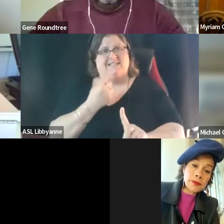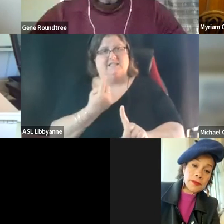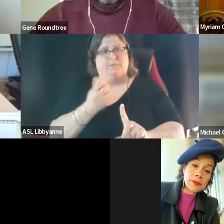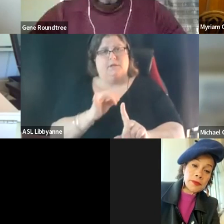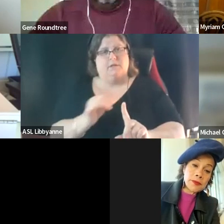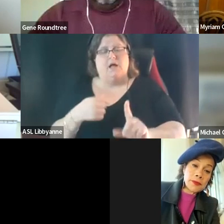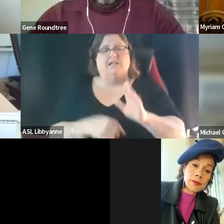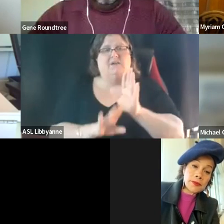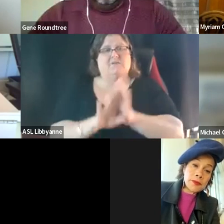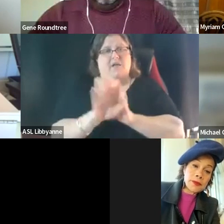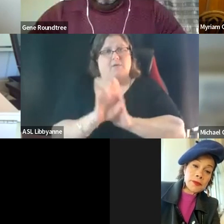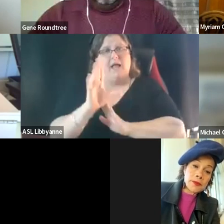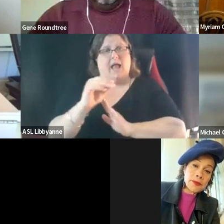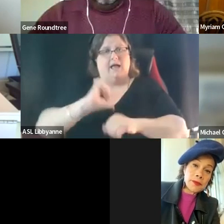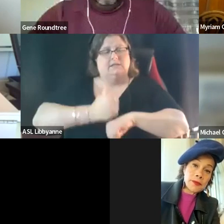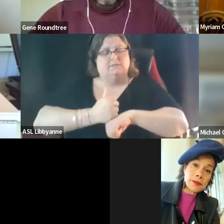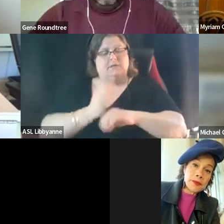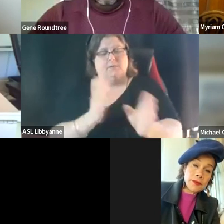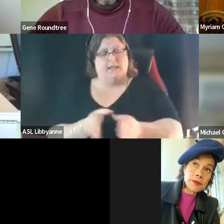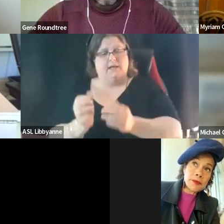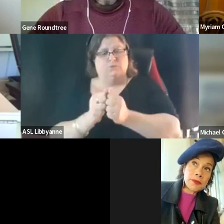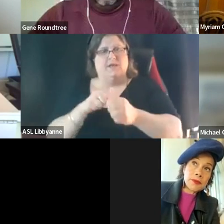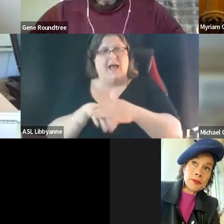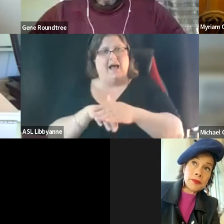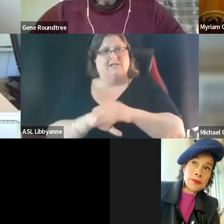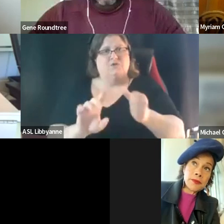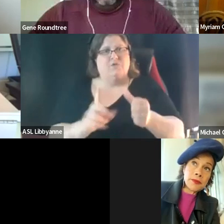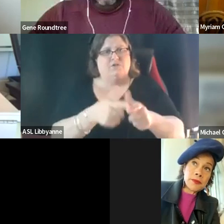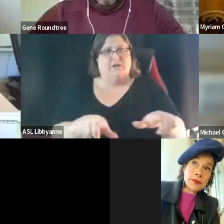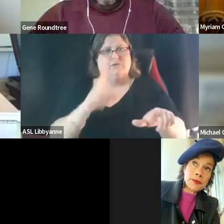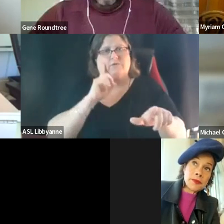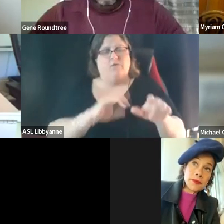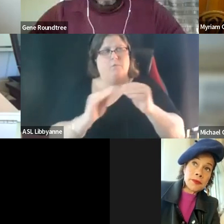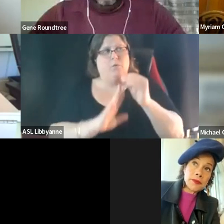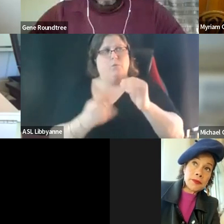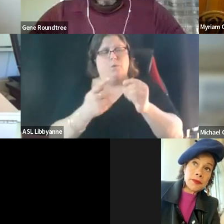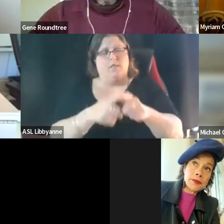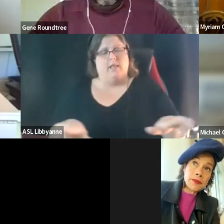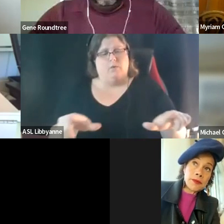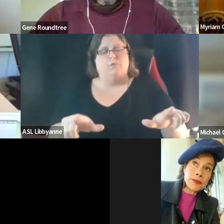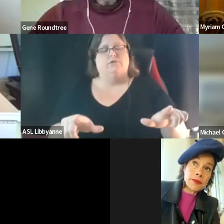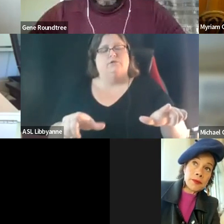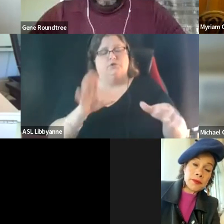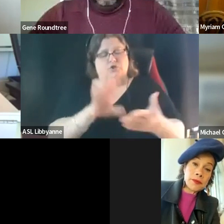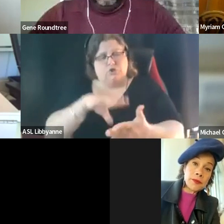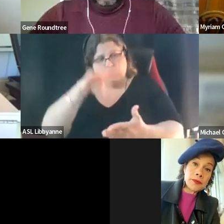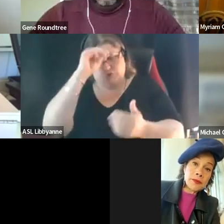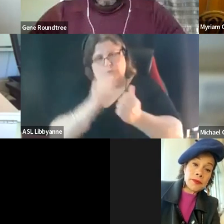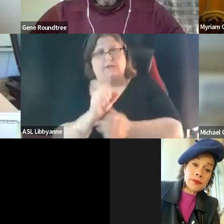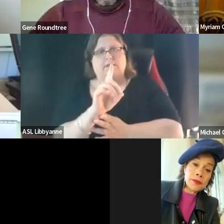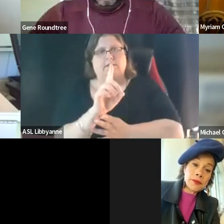quote, developing and implementing plans with access to native language for multilingual learners with disabilities. They